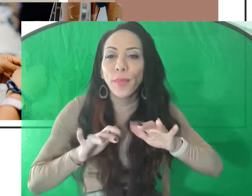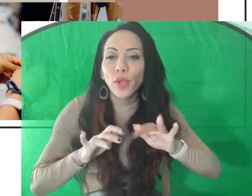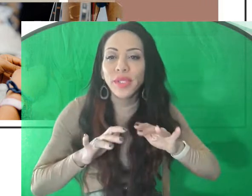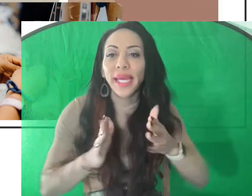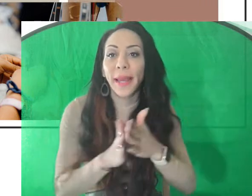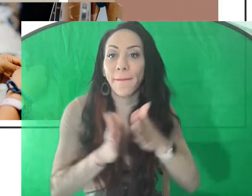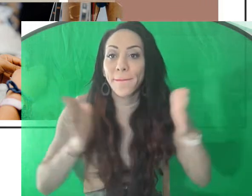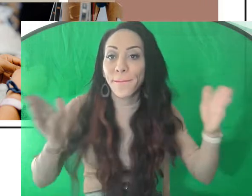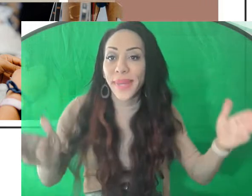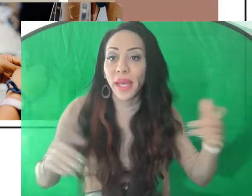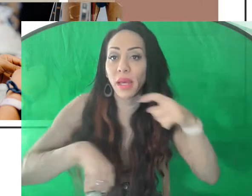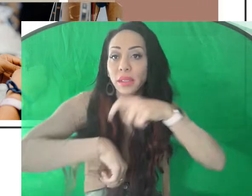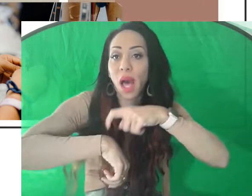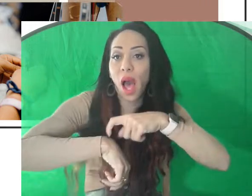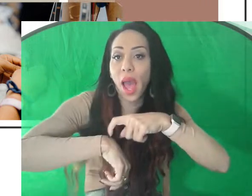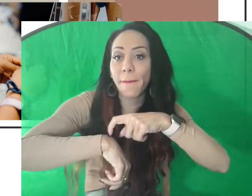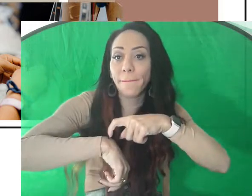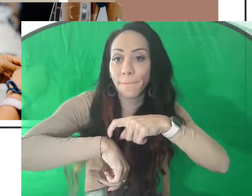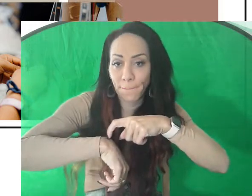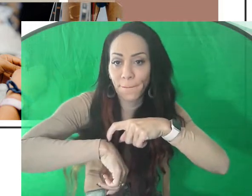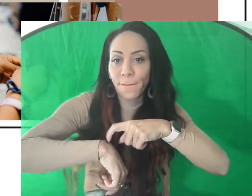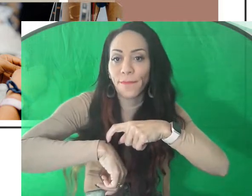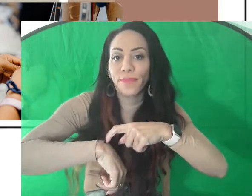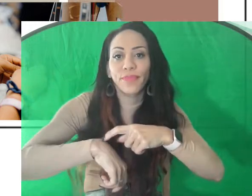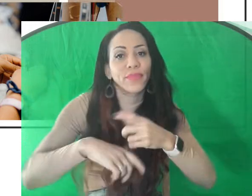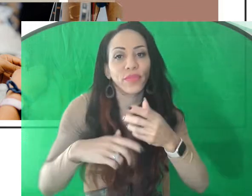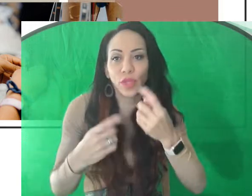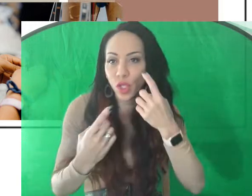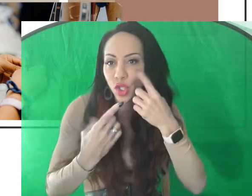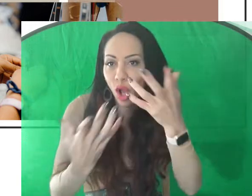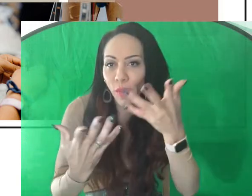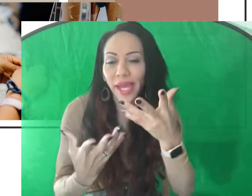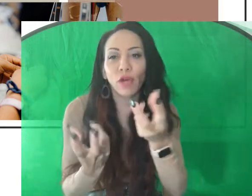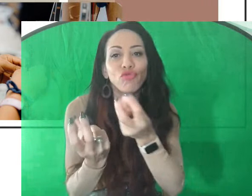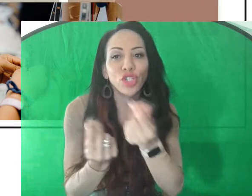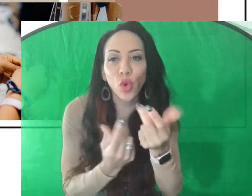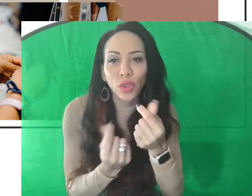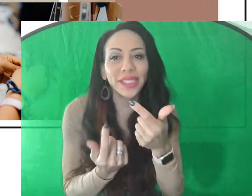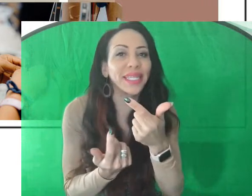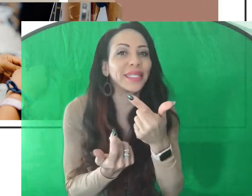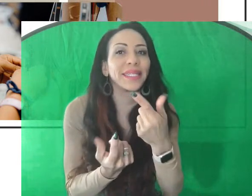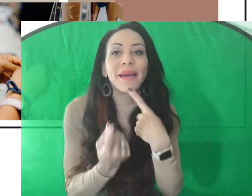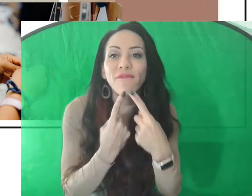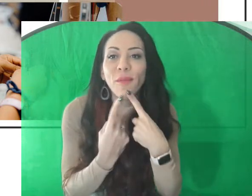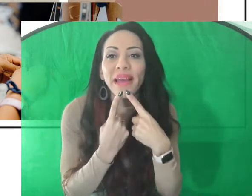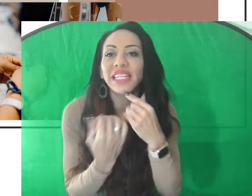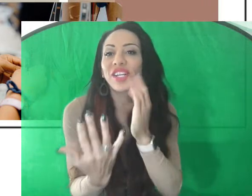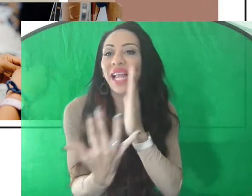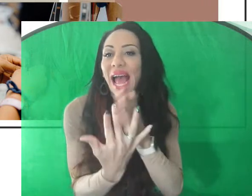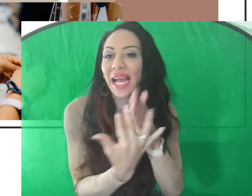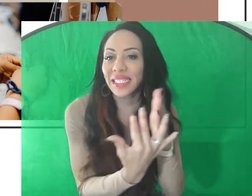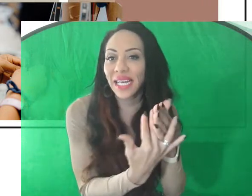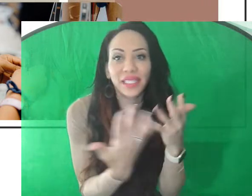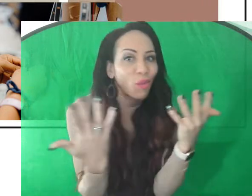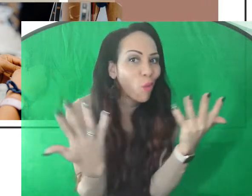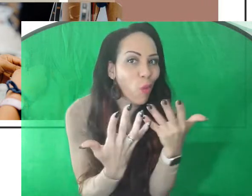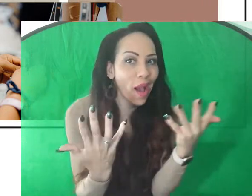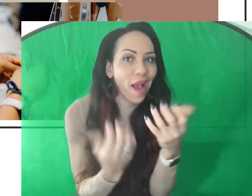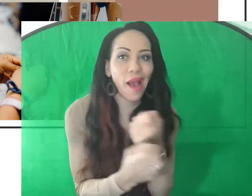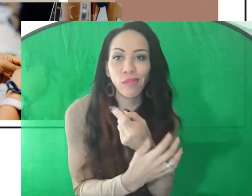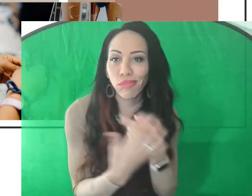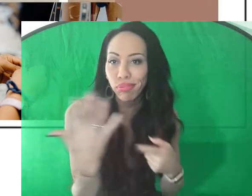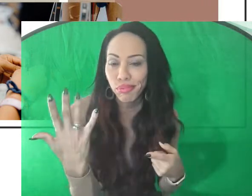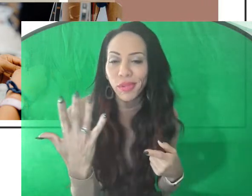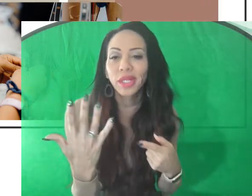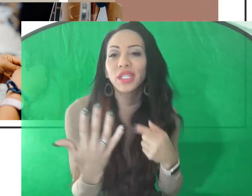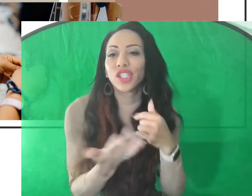sharing some of these resources and where you can go and what workshops that you can take part in, not just ours, but other people's, and sharing that with